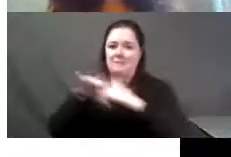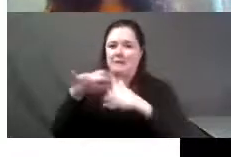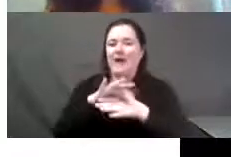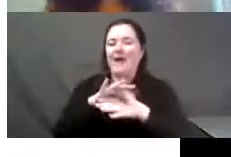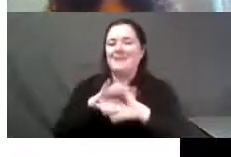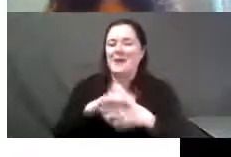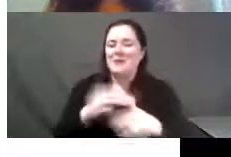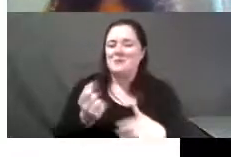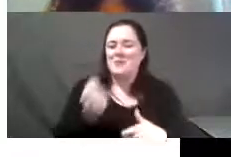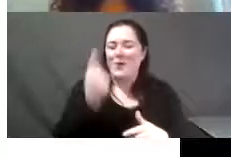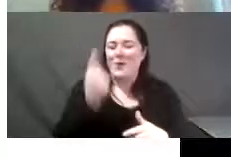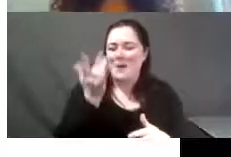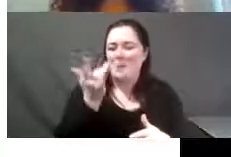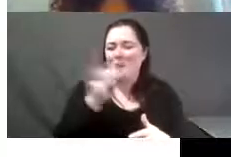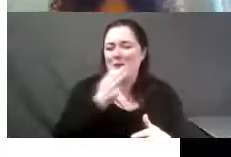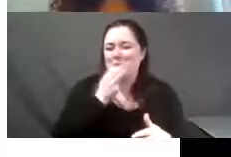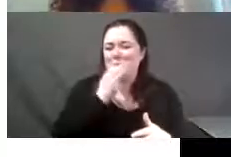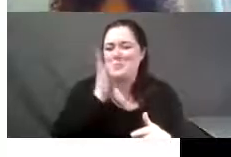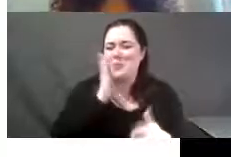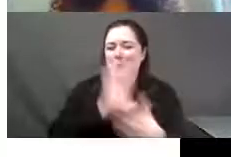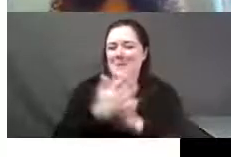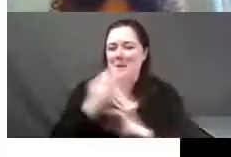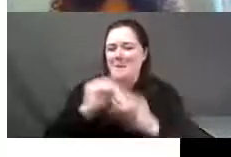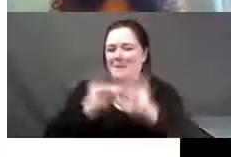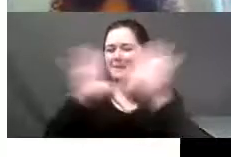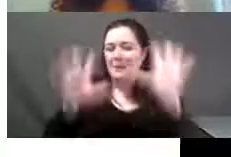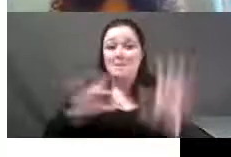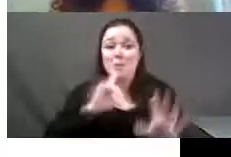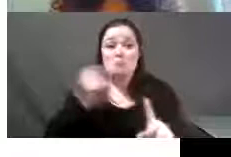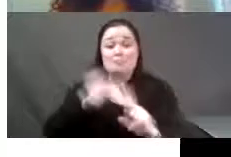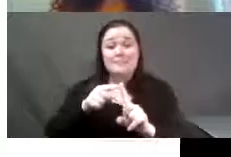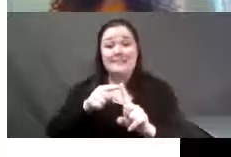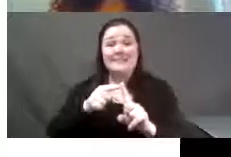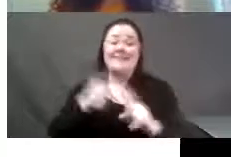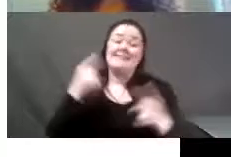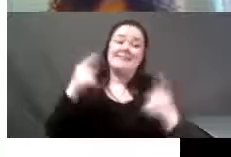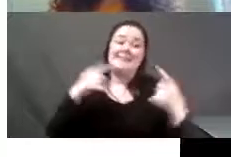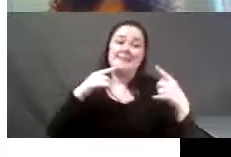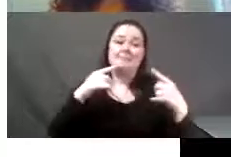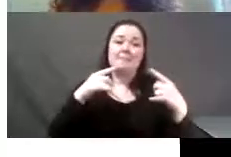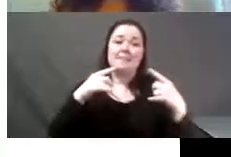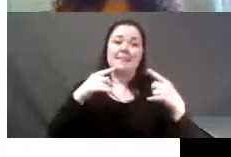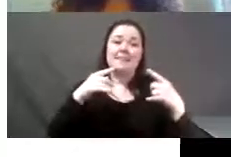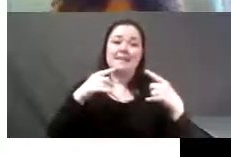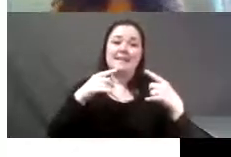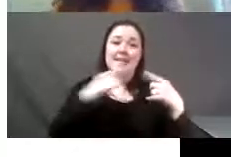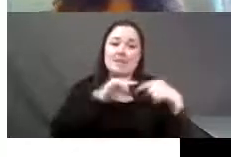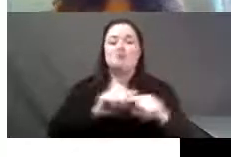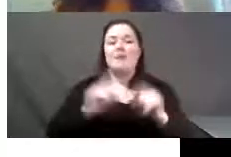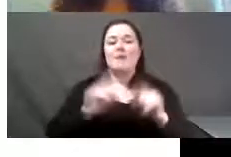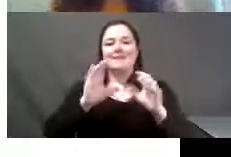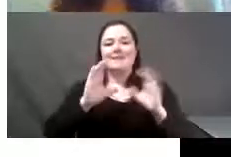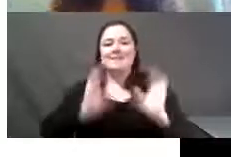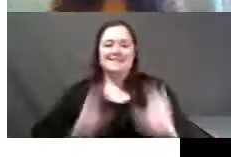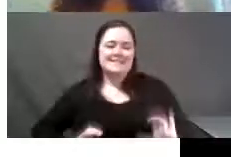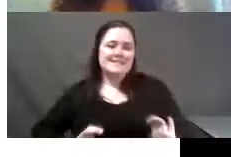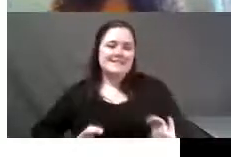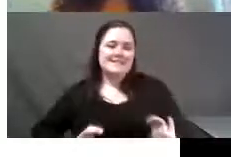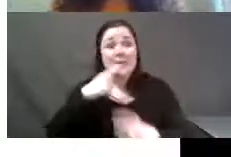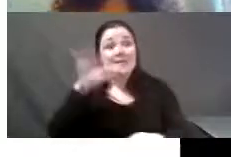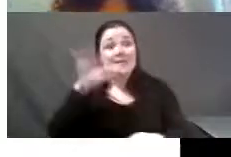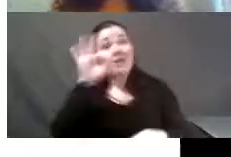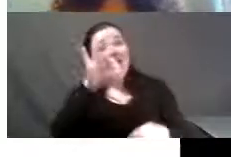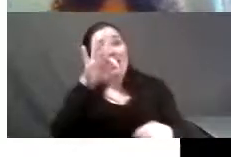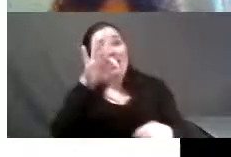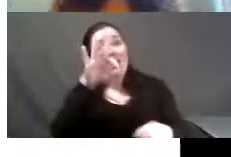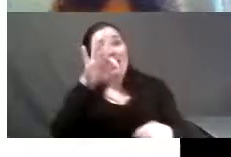why. But essentially, integrated civic engagement, you can't tell people to vote, vote, vote,